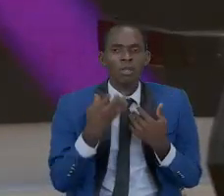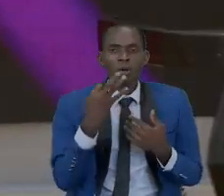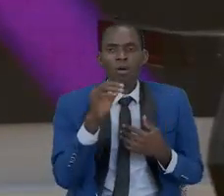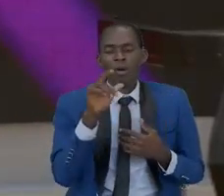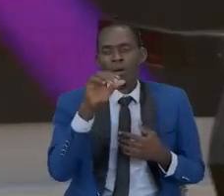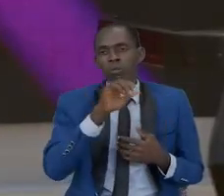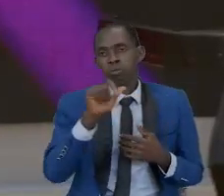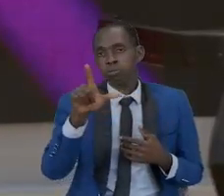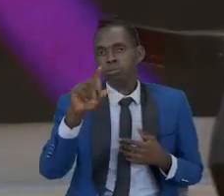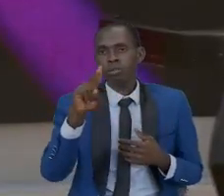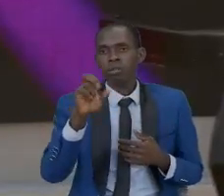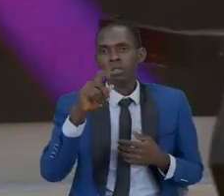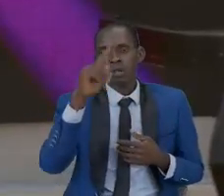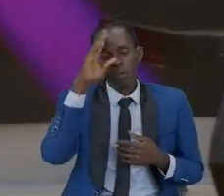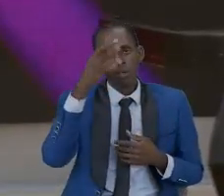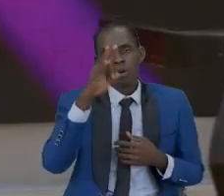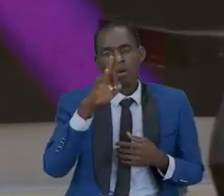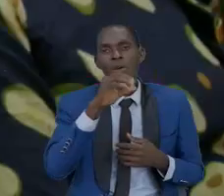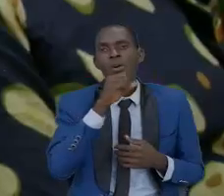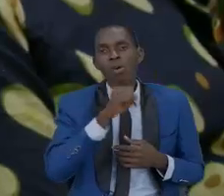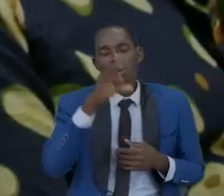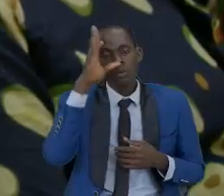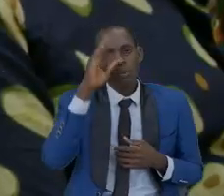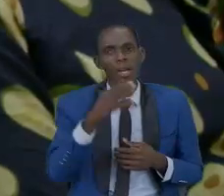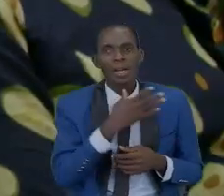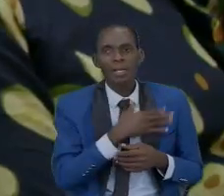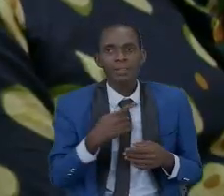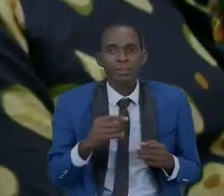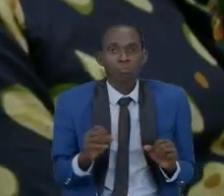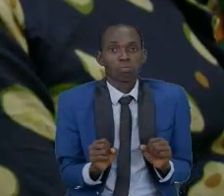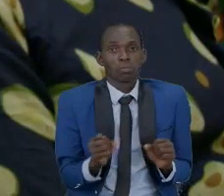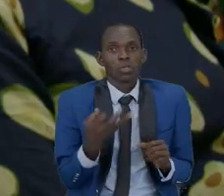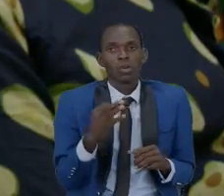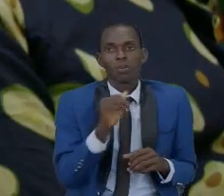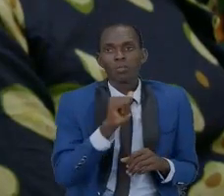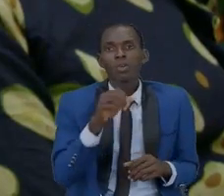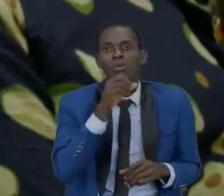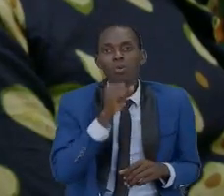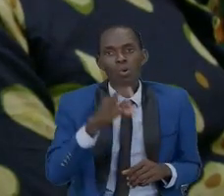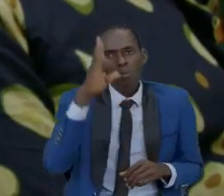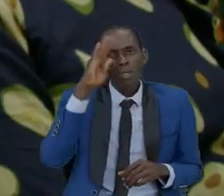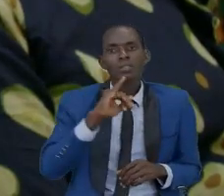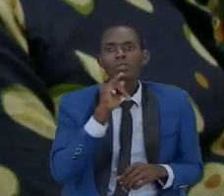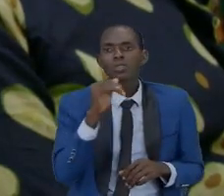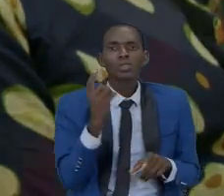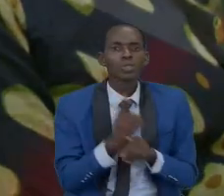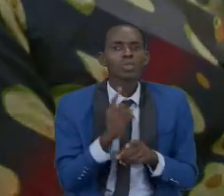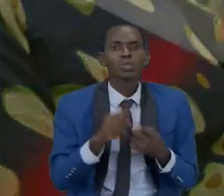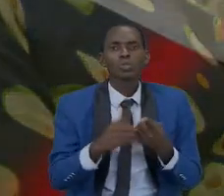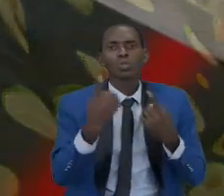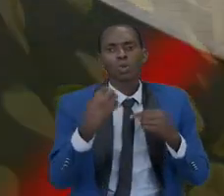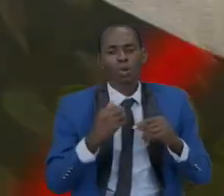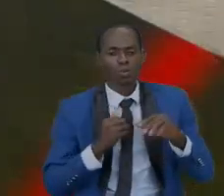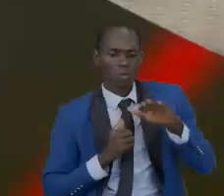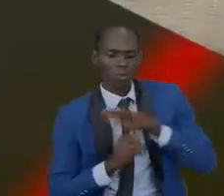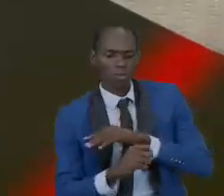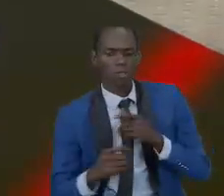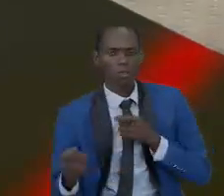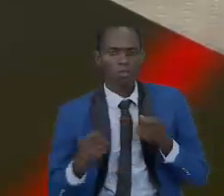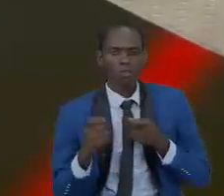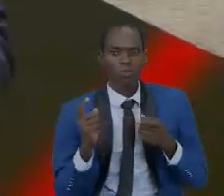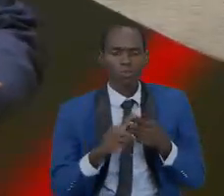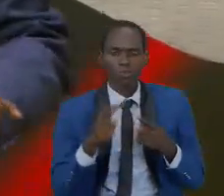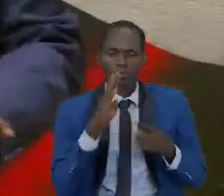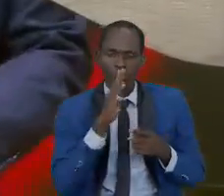and the friction of the old man is not just a calm under control just to be subdued